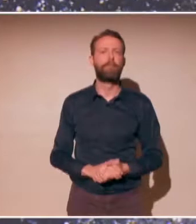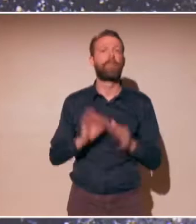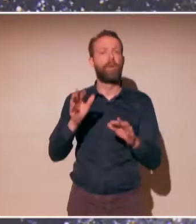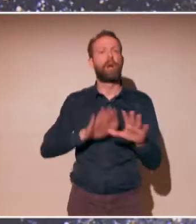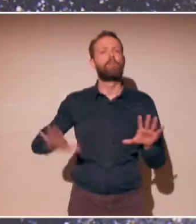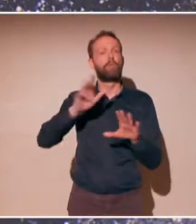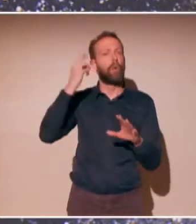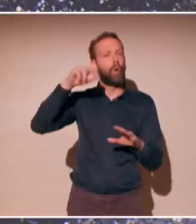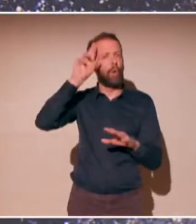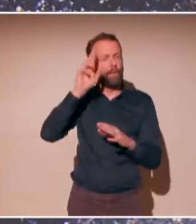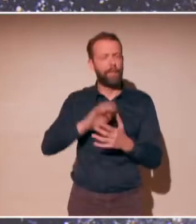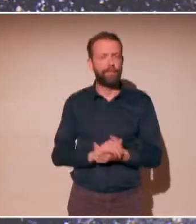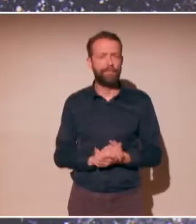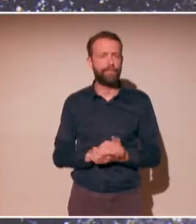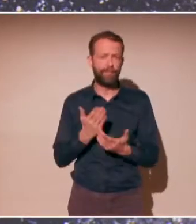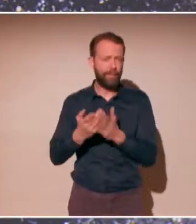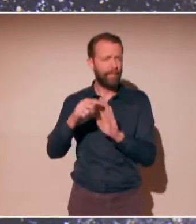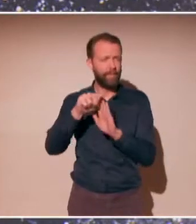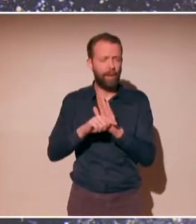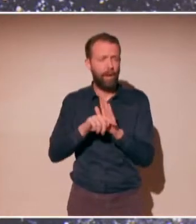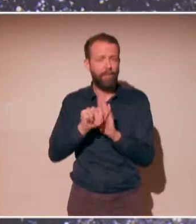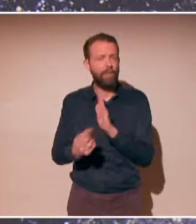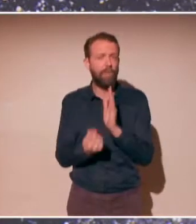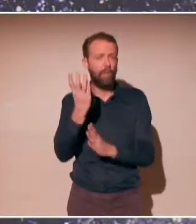suggesting. On a European level,